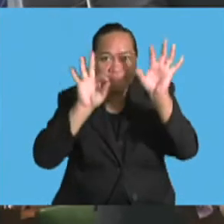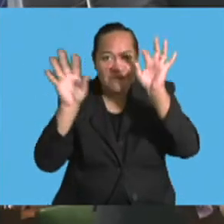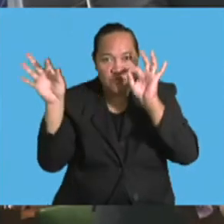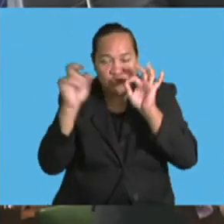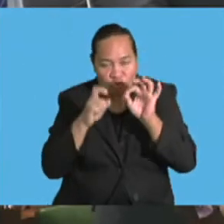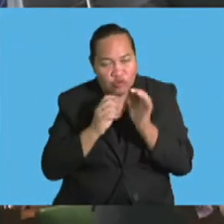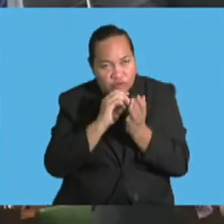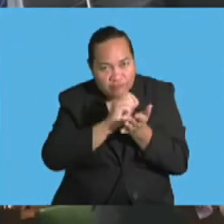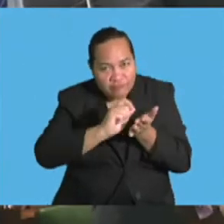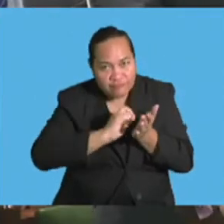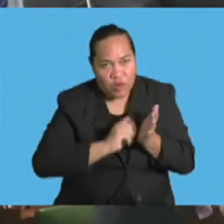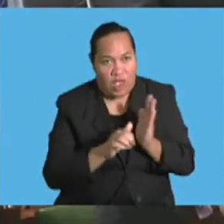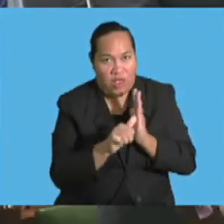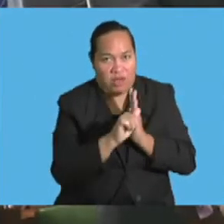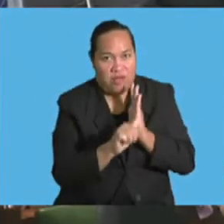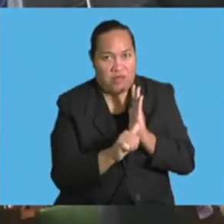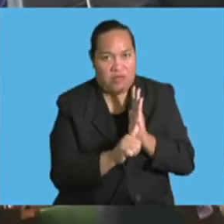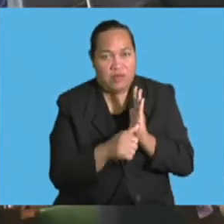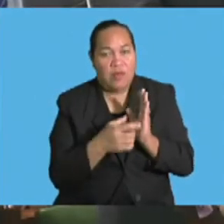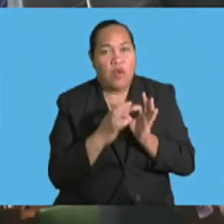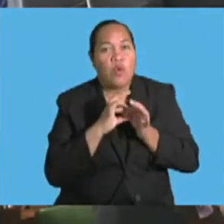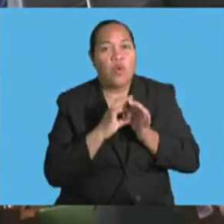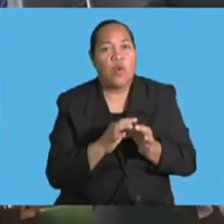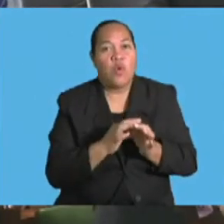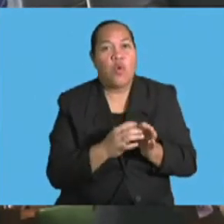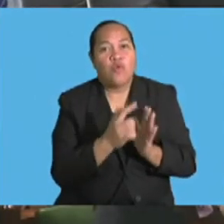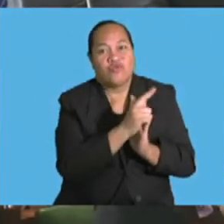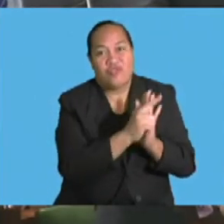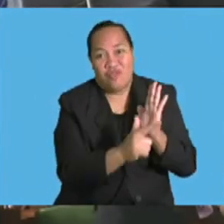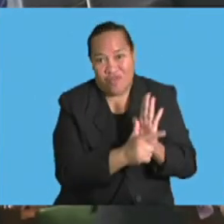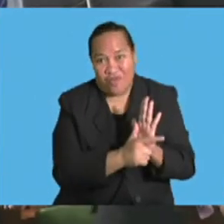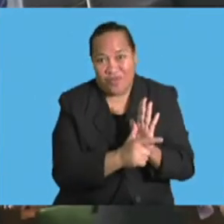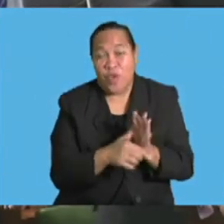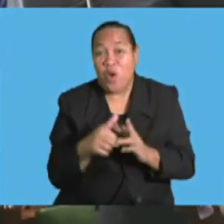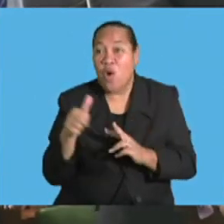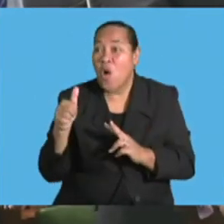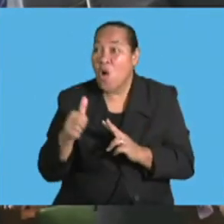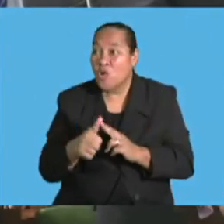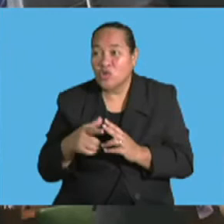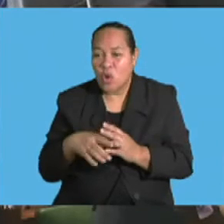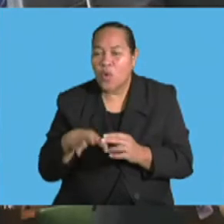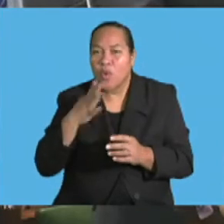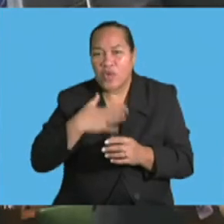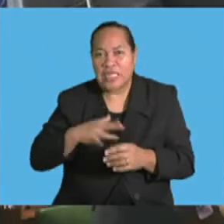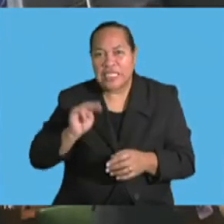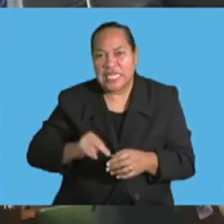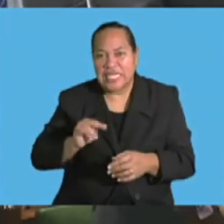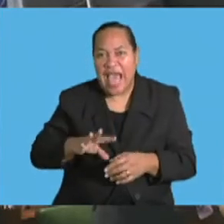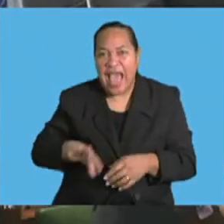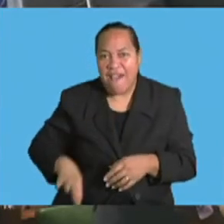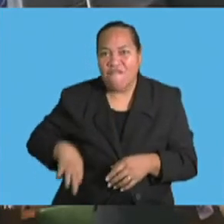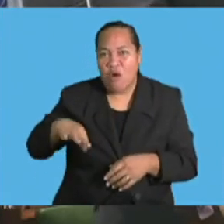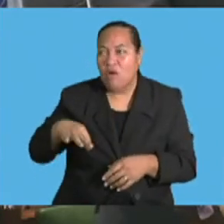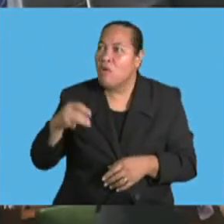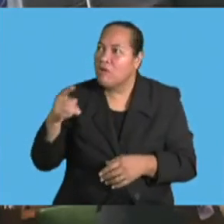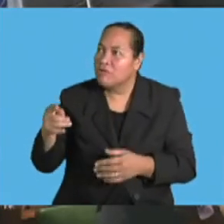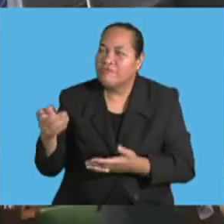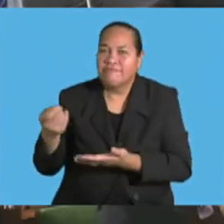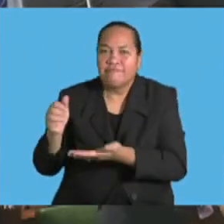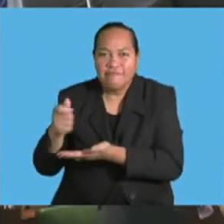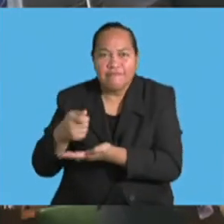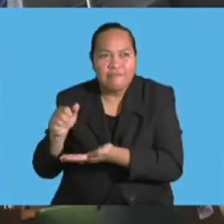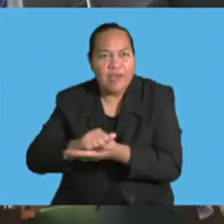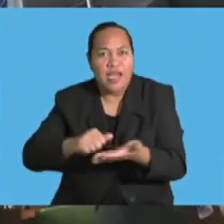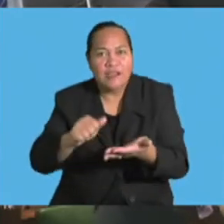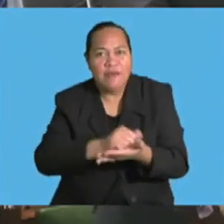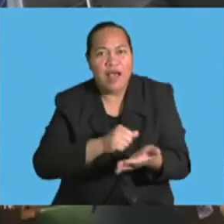law. We also need to constantly find innovative and affordable financial products that will assist us to provide sustainable funds